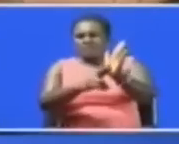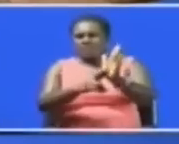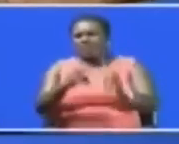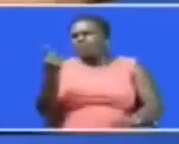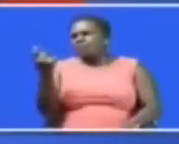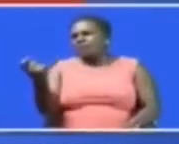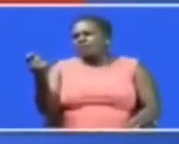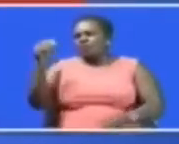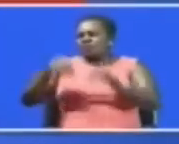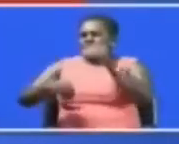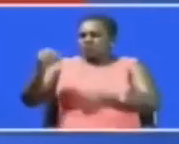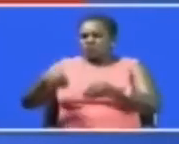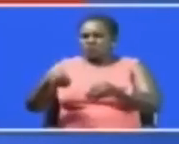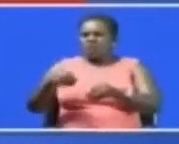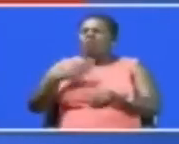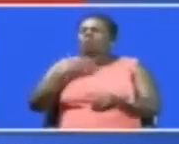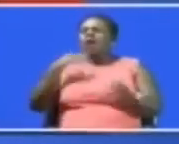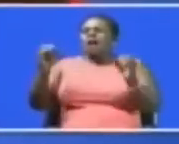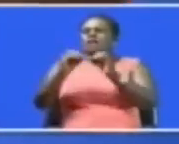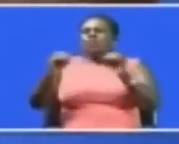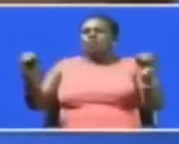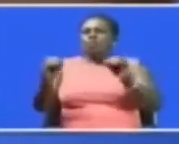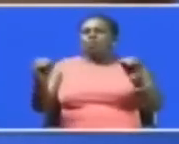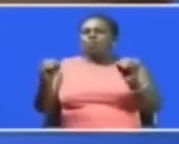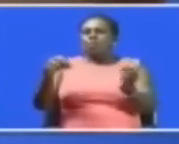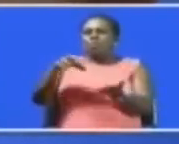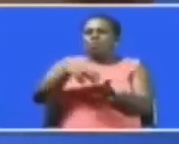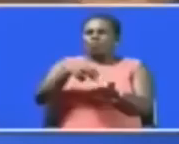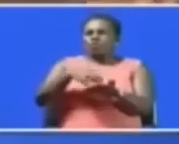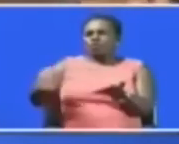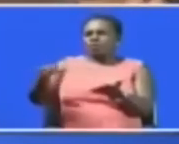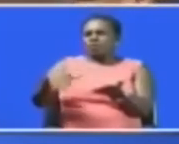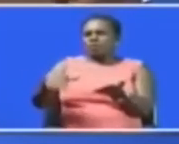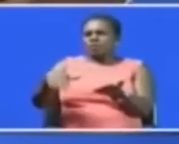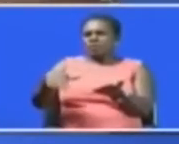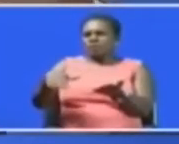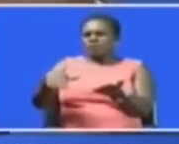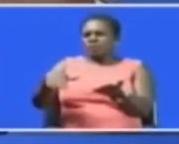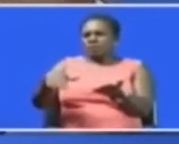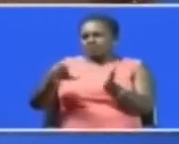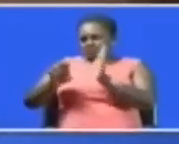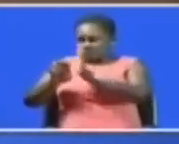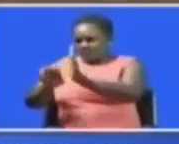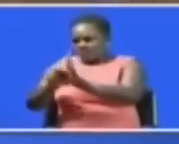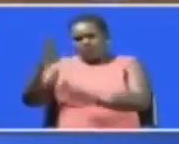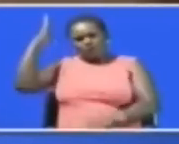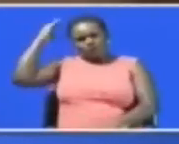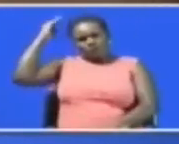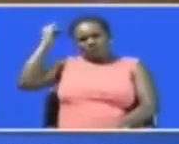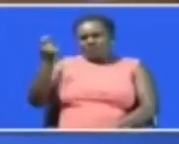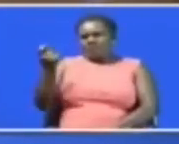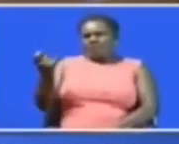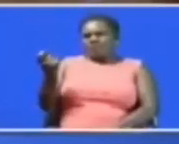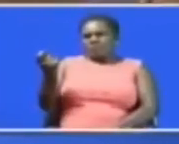representation of minority groups, so that we don't want to go to a certain area and suffocate, say, you know, Somalis are